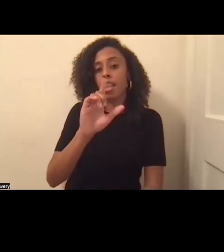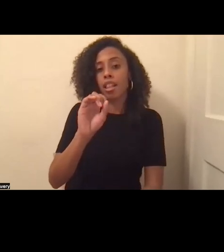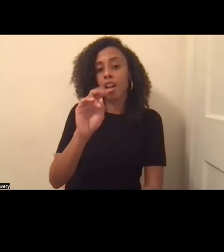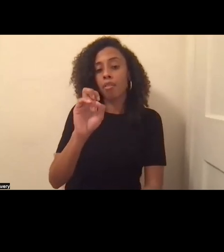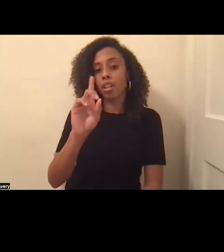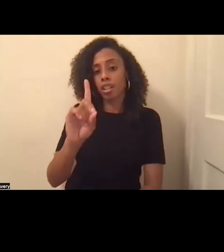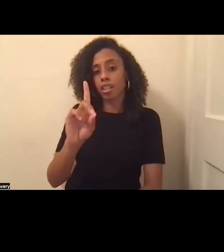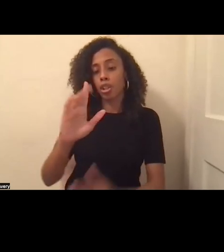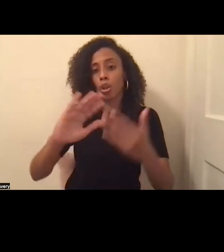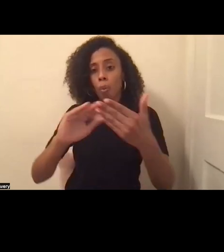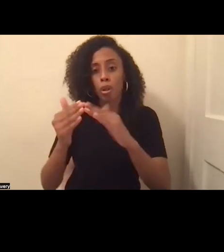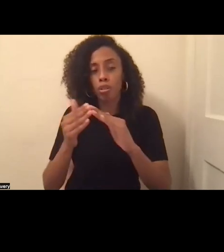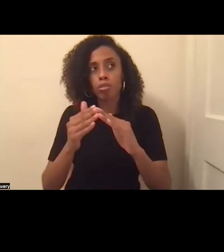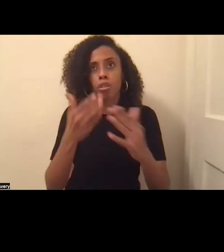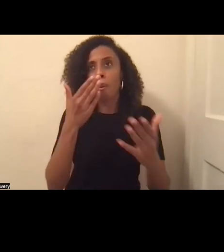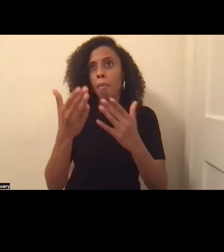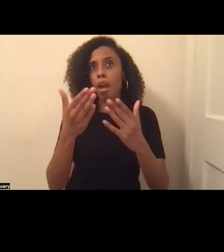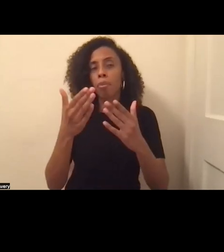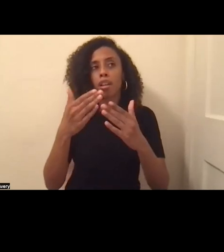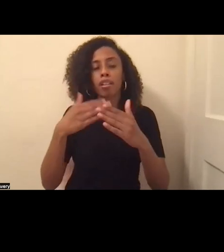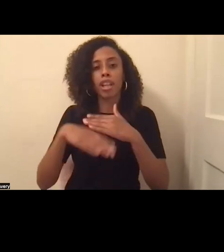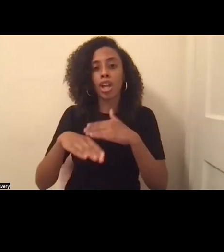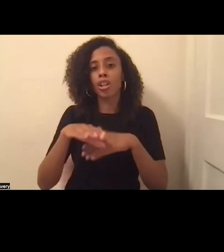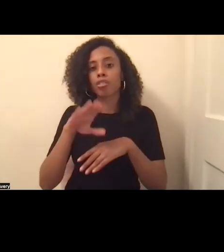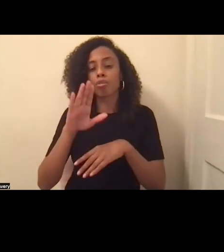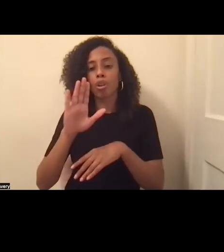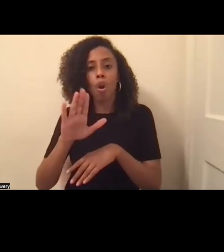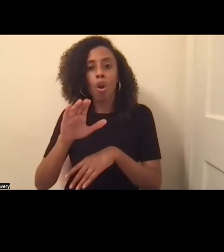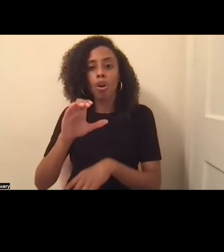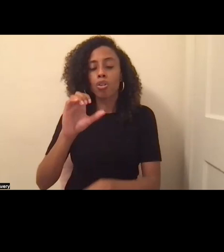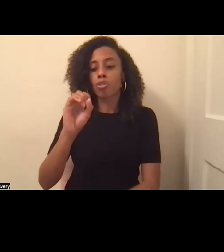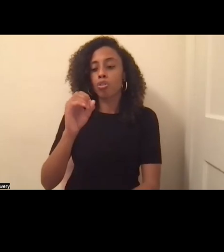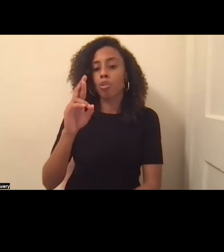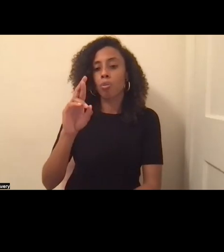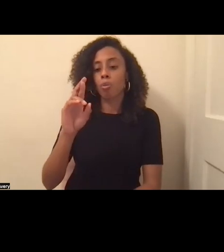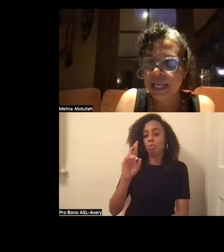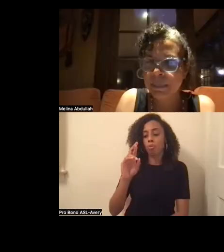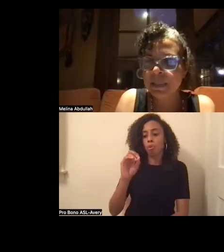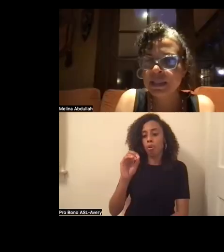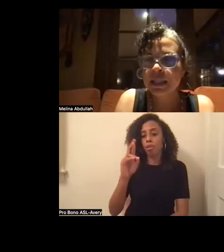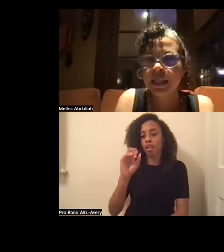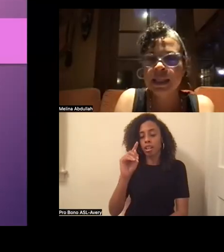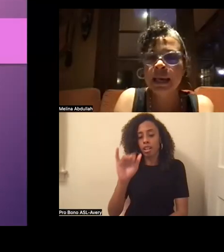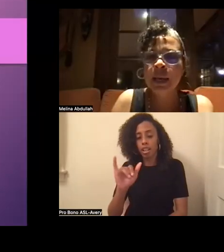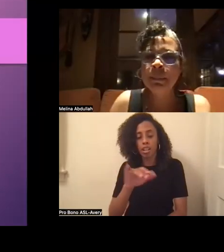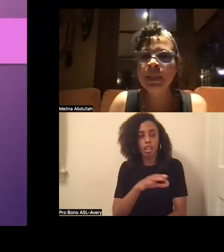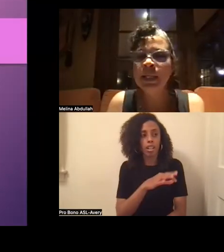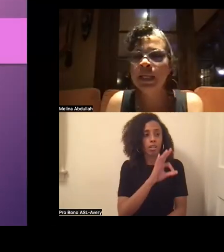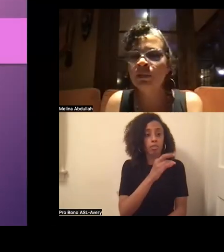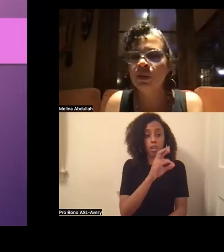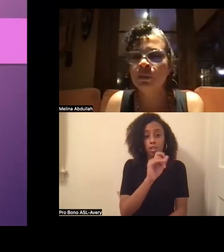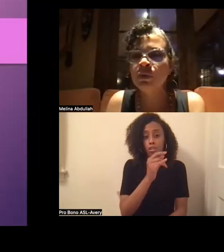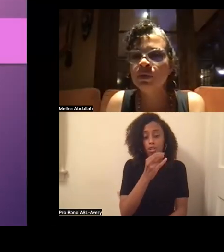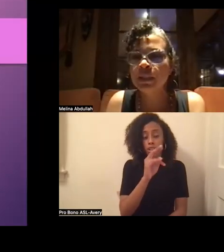that might be in your sorority or fraternity. That might be on your campus. That might be